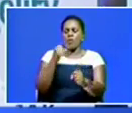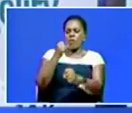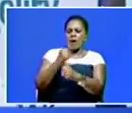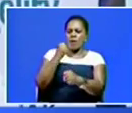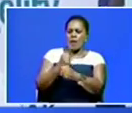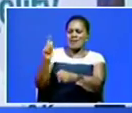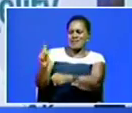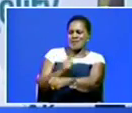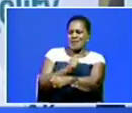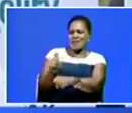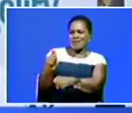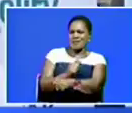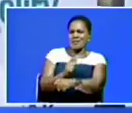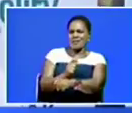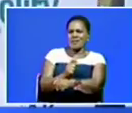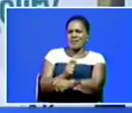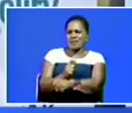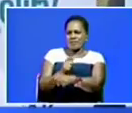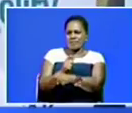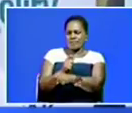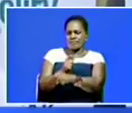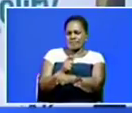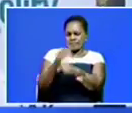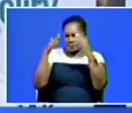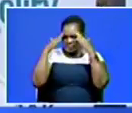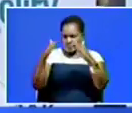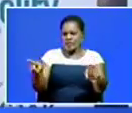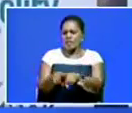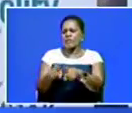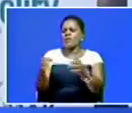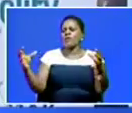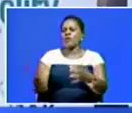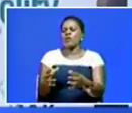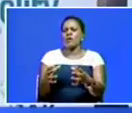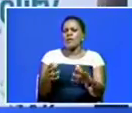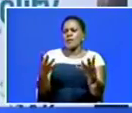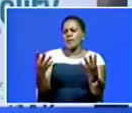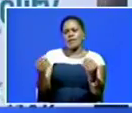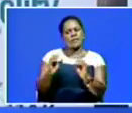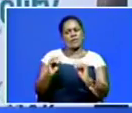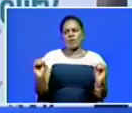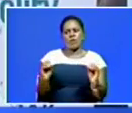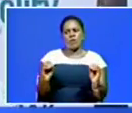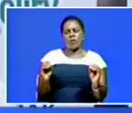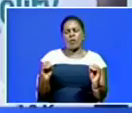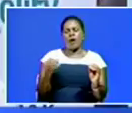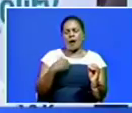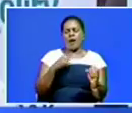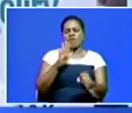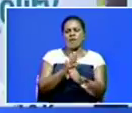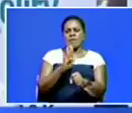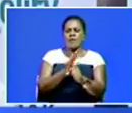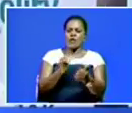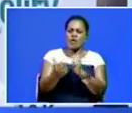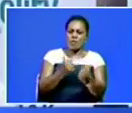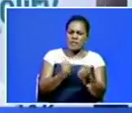training, and you know, I dedicate that also this to them as well. It wasn't an easy month. There was a lot of hard games, but you know, when